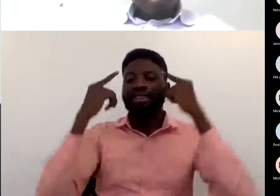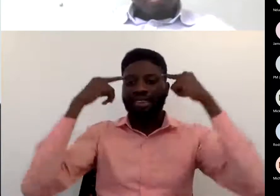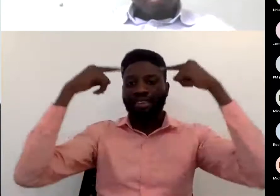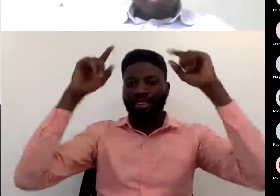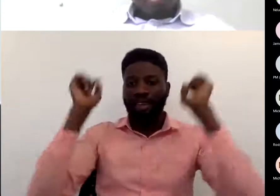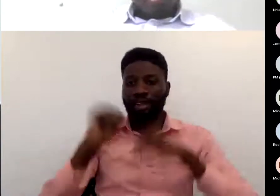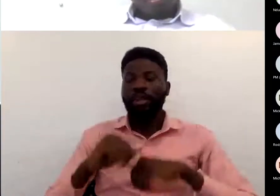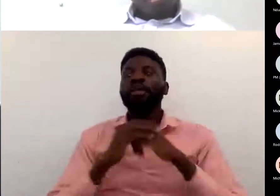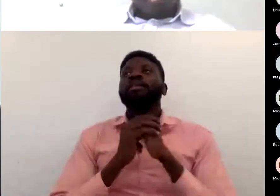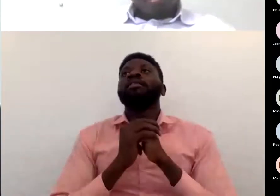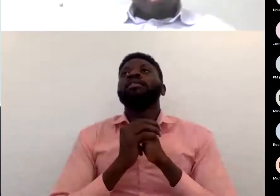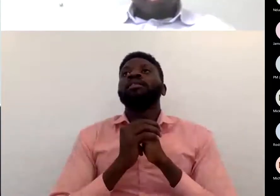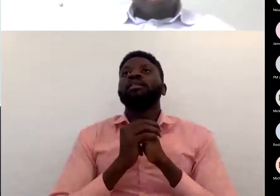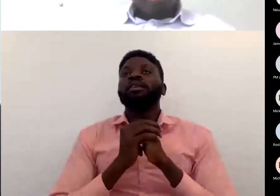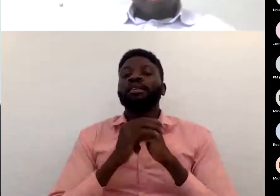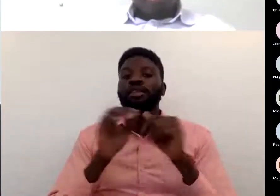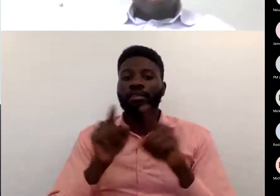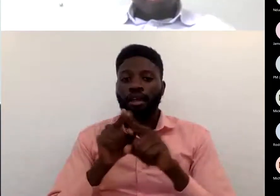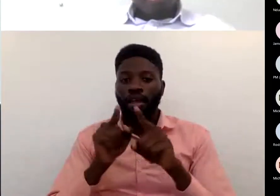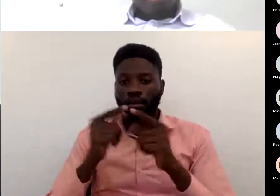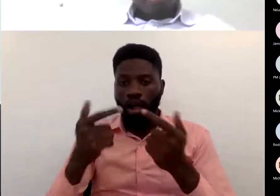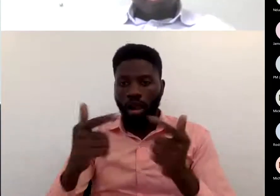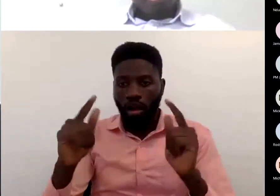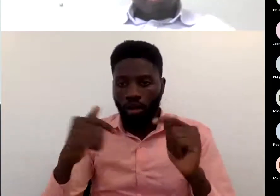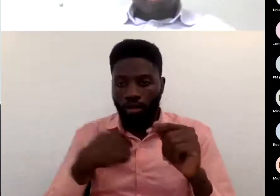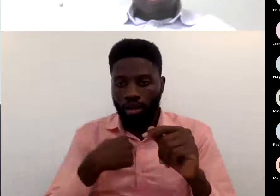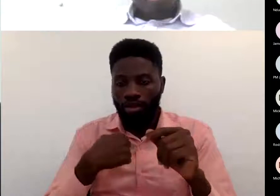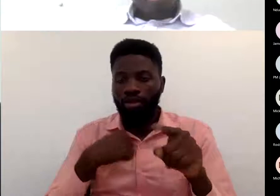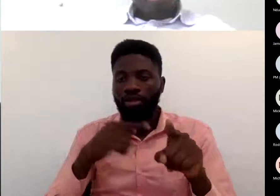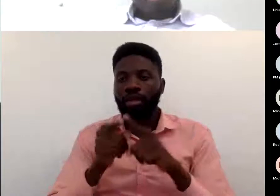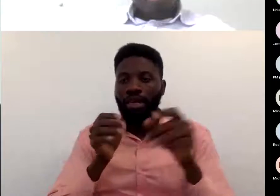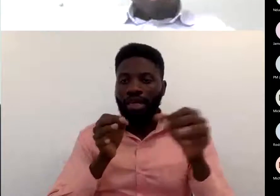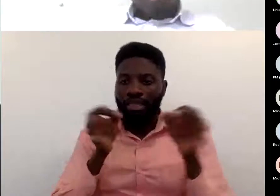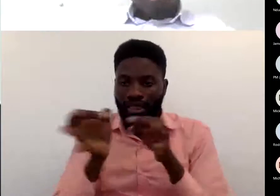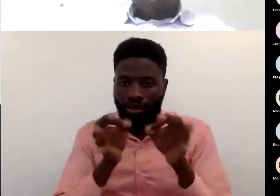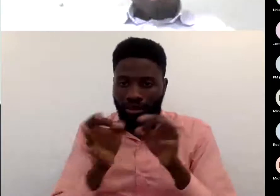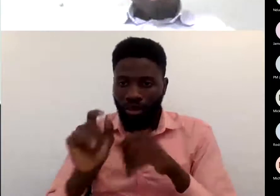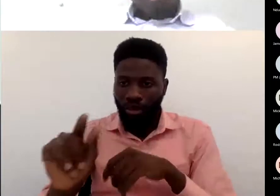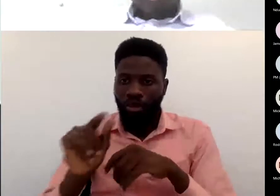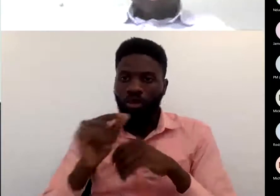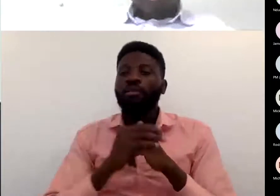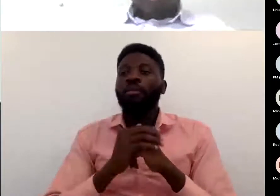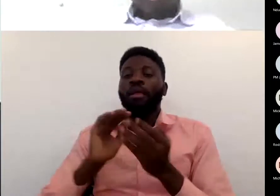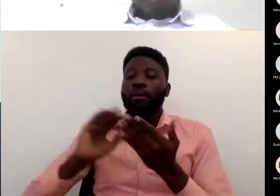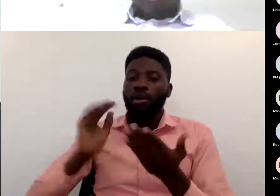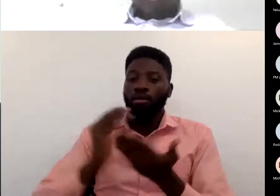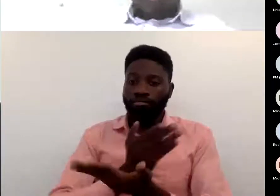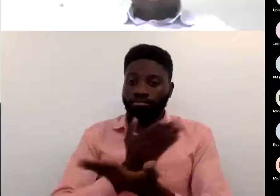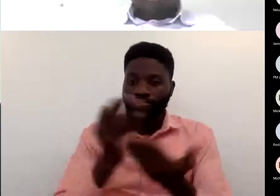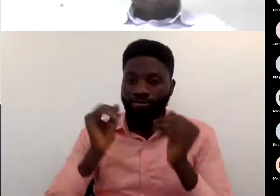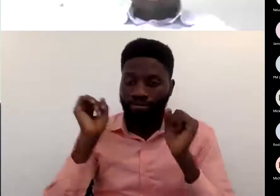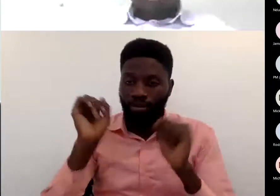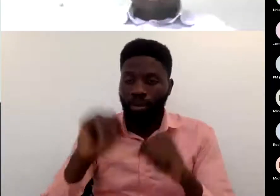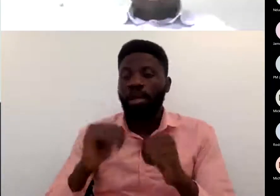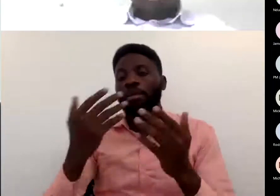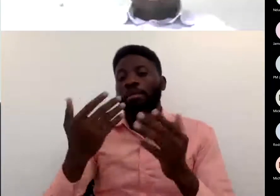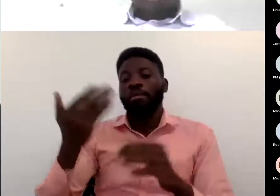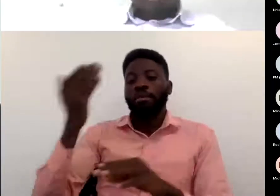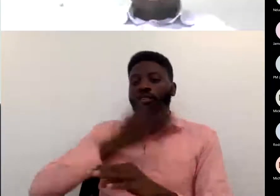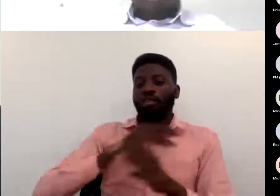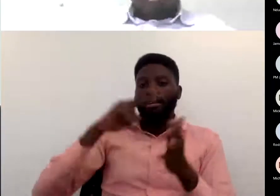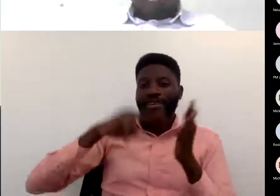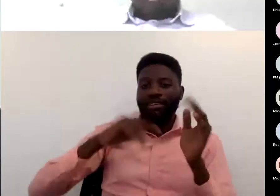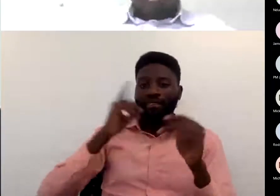And indulge me and allow me to just elaborate a little bit on this. A lot of you might have read a little bit about the